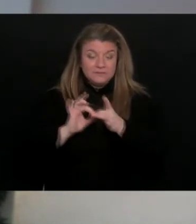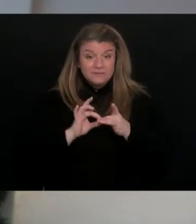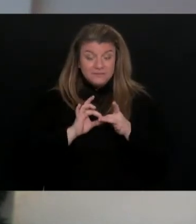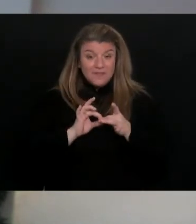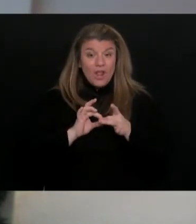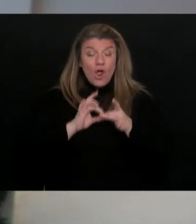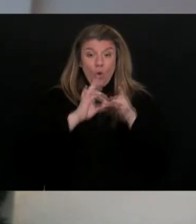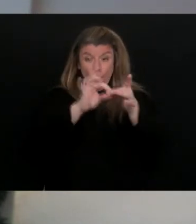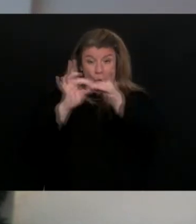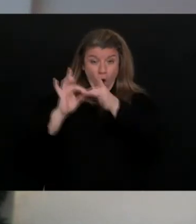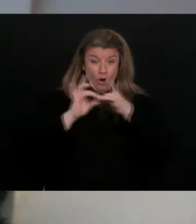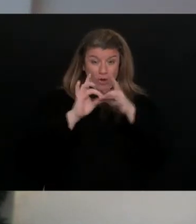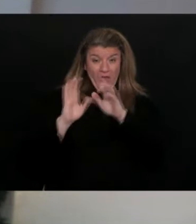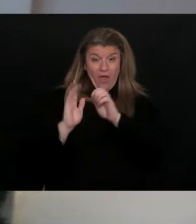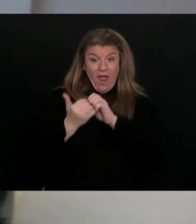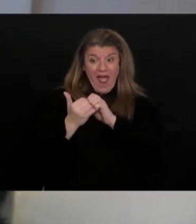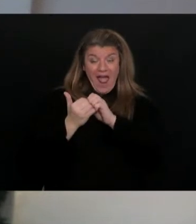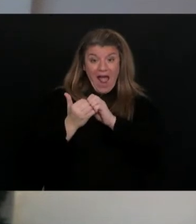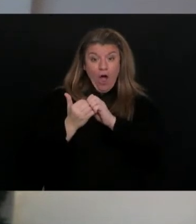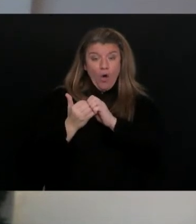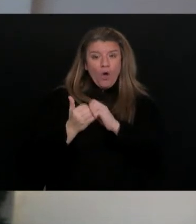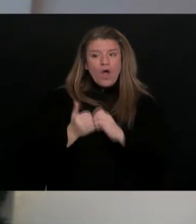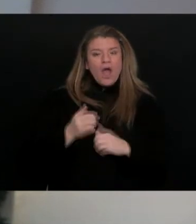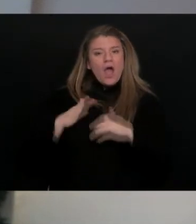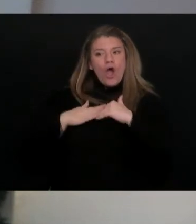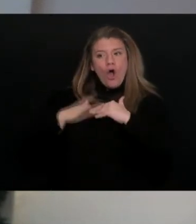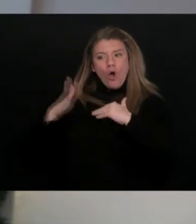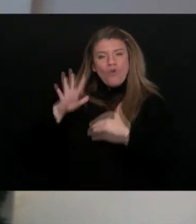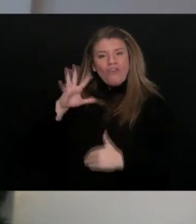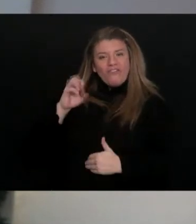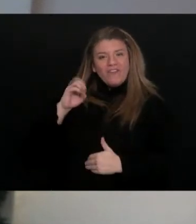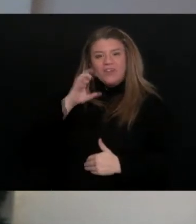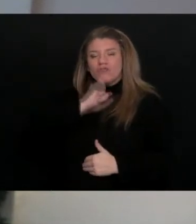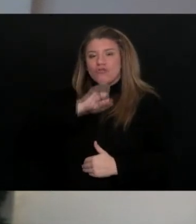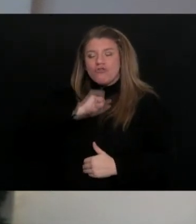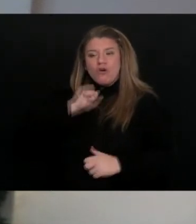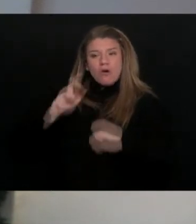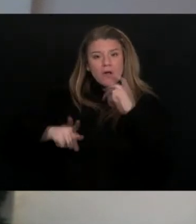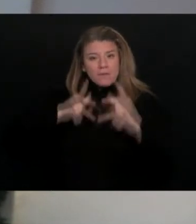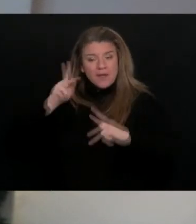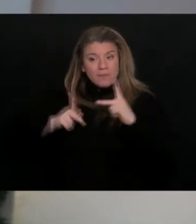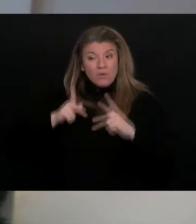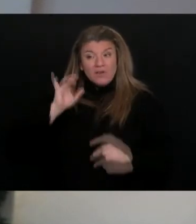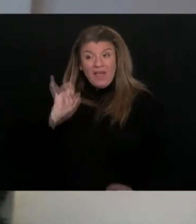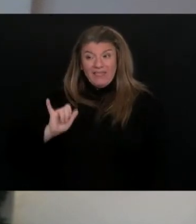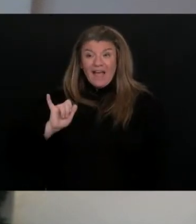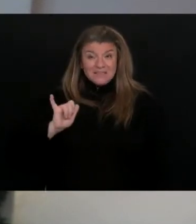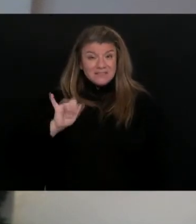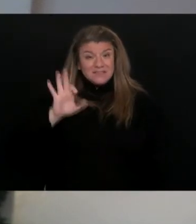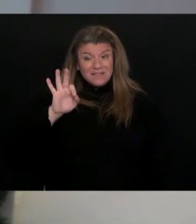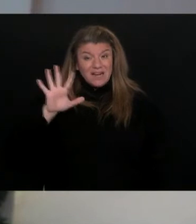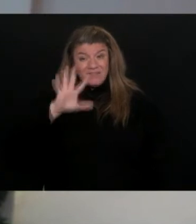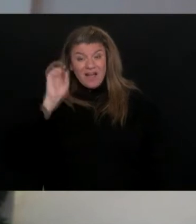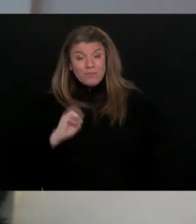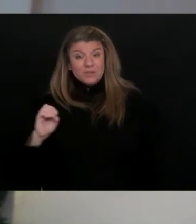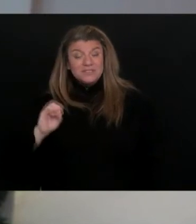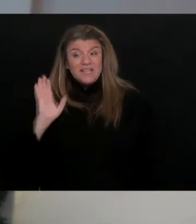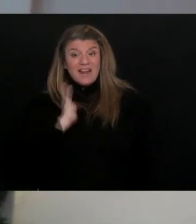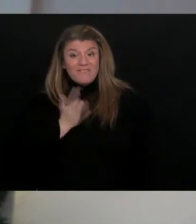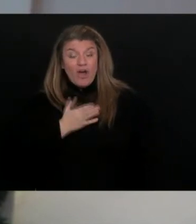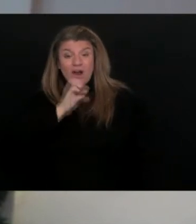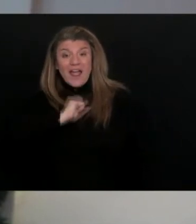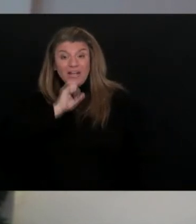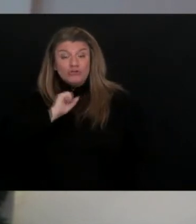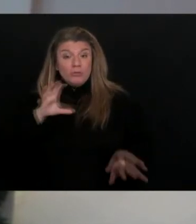that we want to get all of our over 50-year-old West Virginians, which account for over 95% of our deaths, those